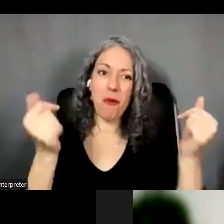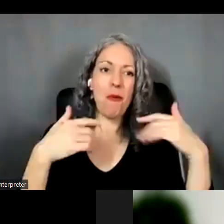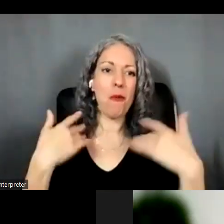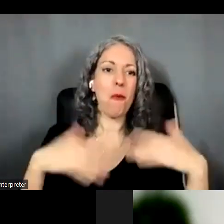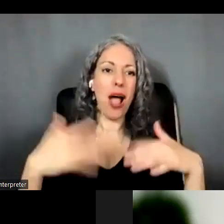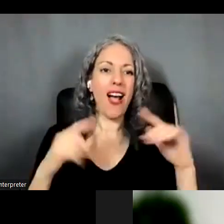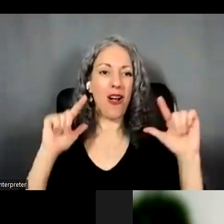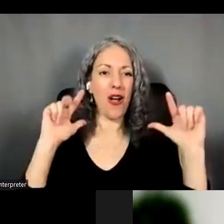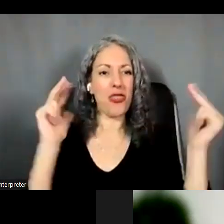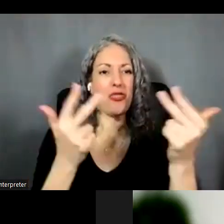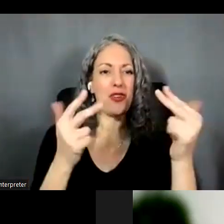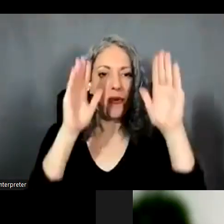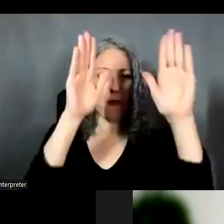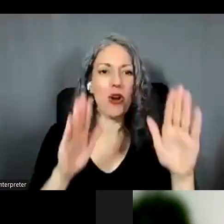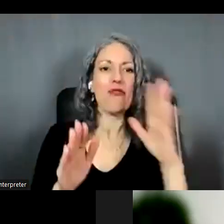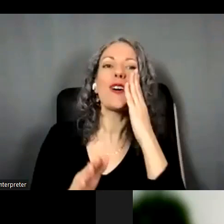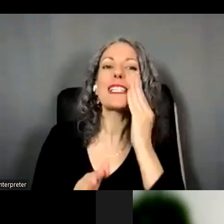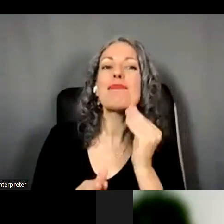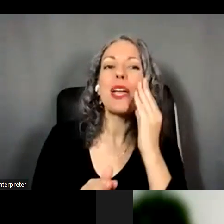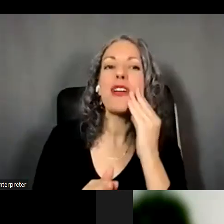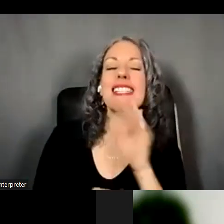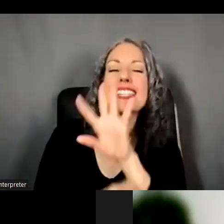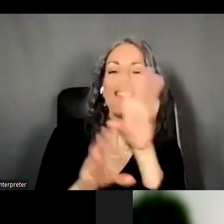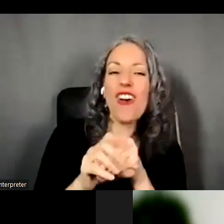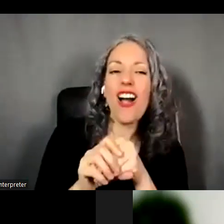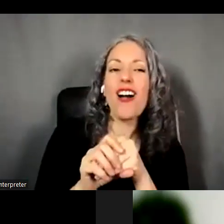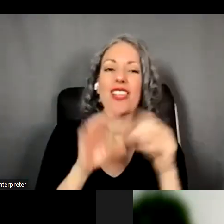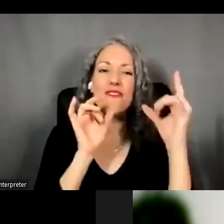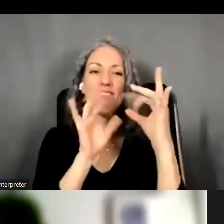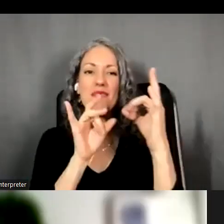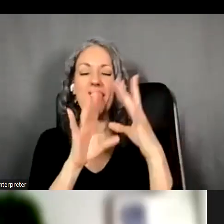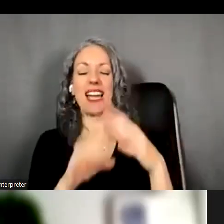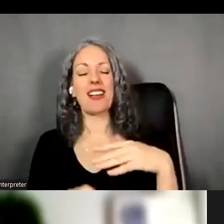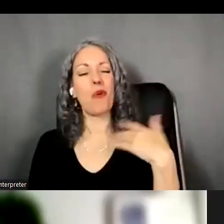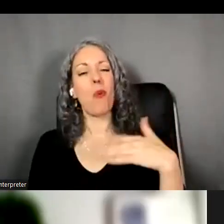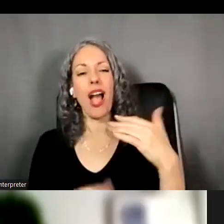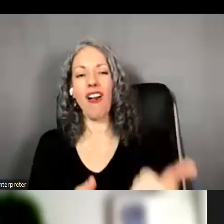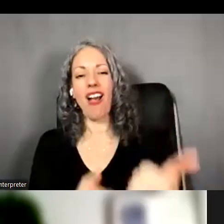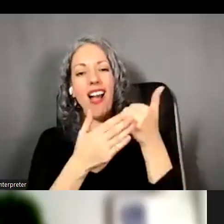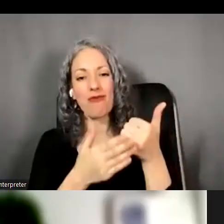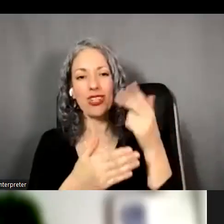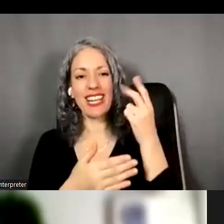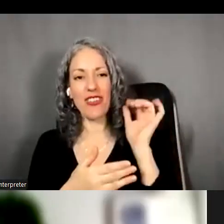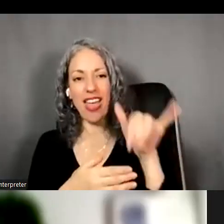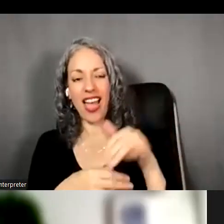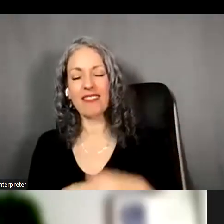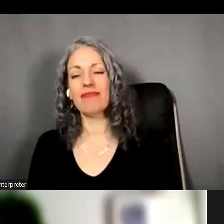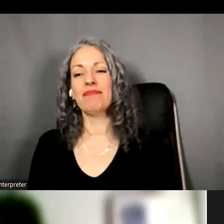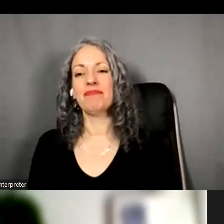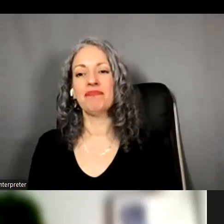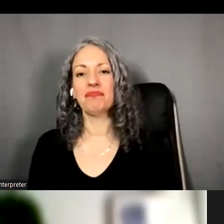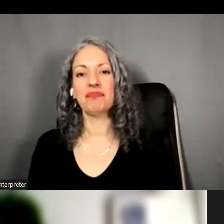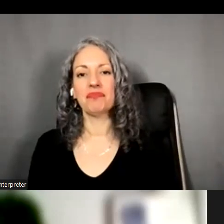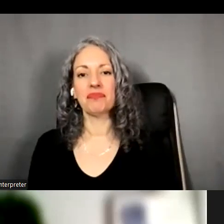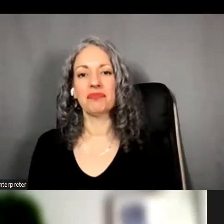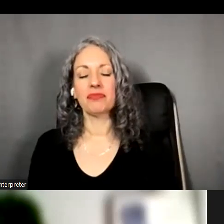you just had such great nuggets of input and feedback. So I think super helpful to hear. Would